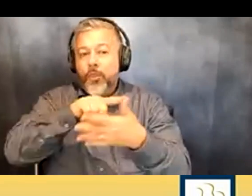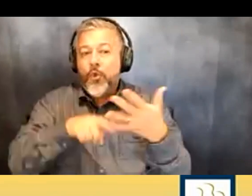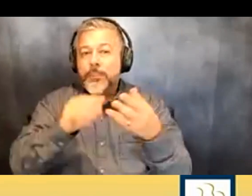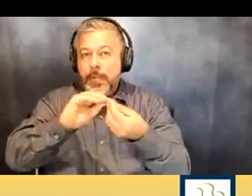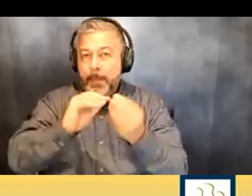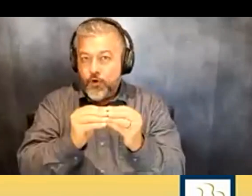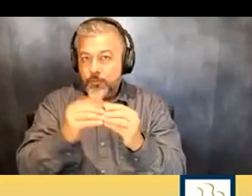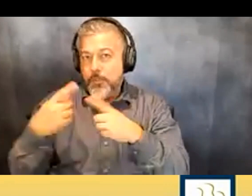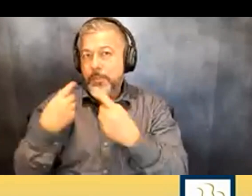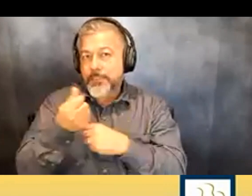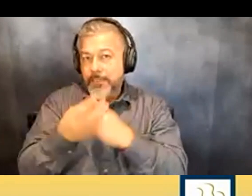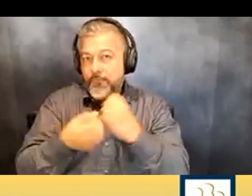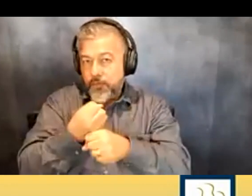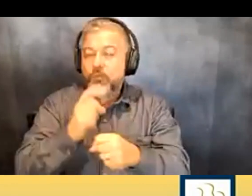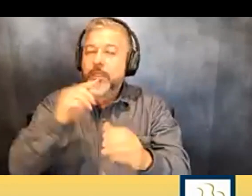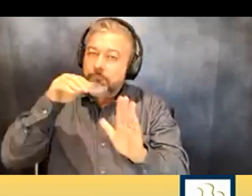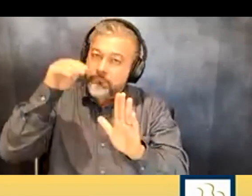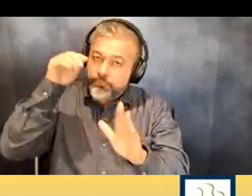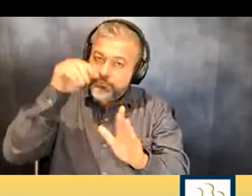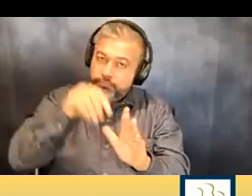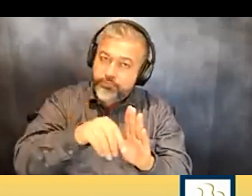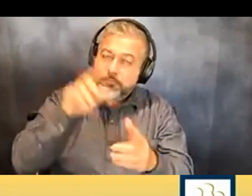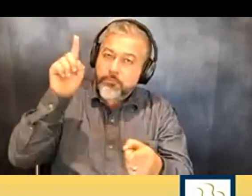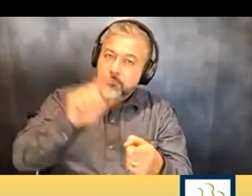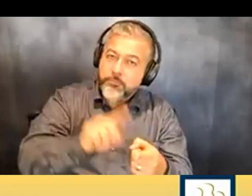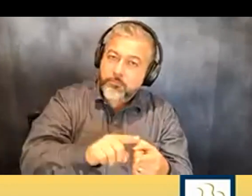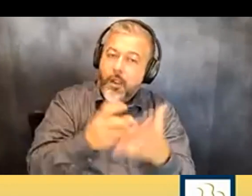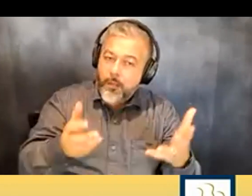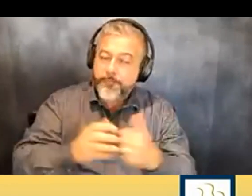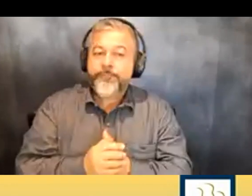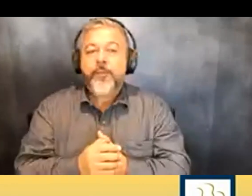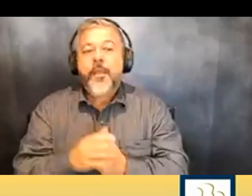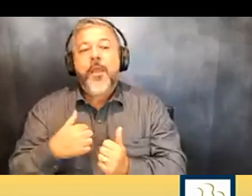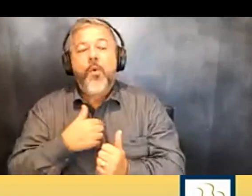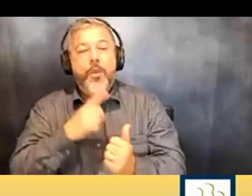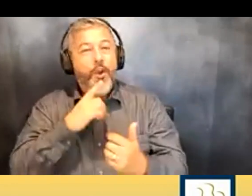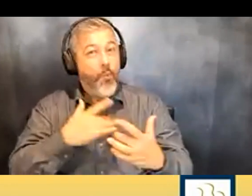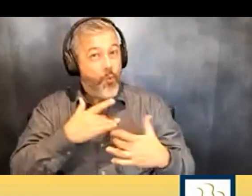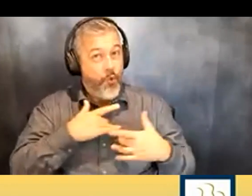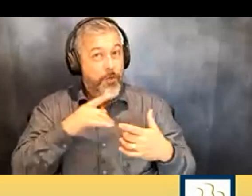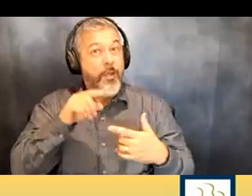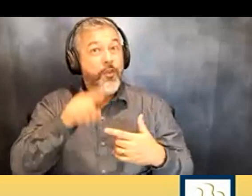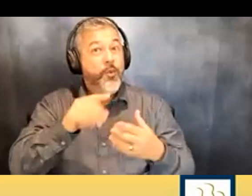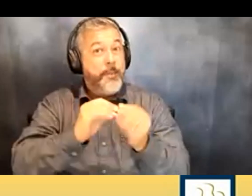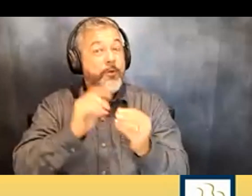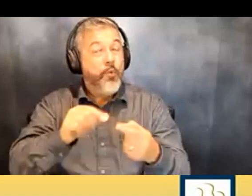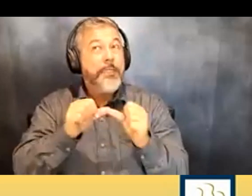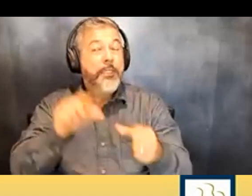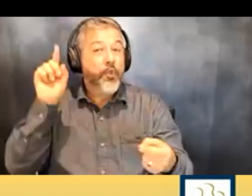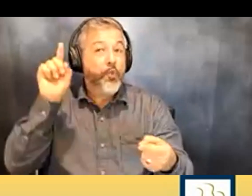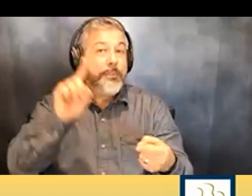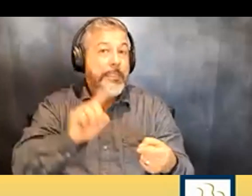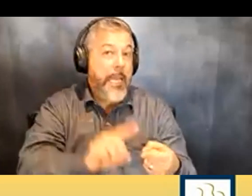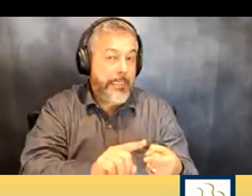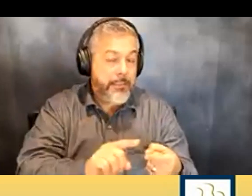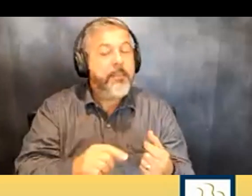last several years have decreased significantly. And we're worried that those numbers will continue to decline. So really